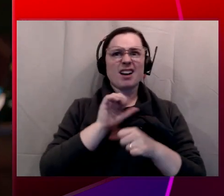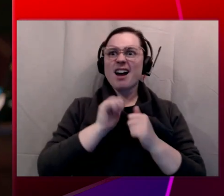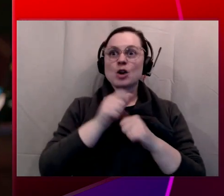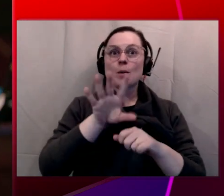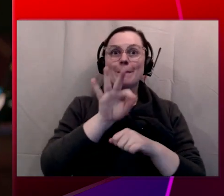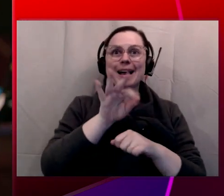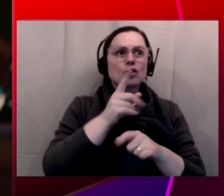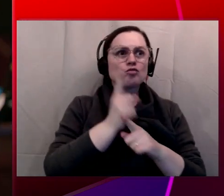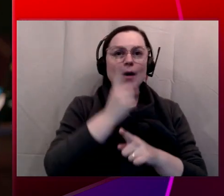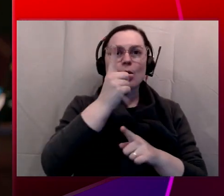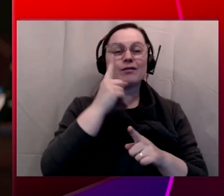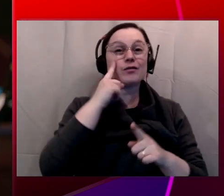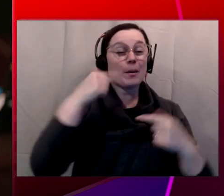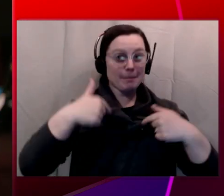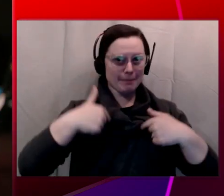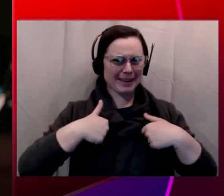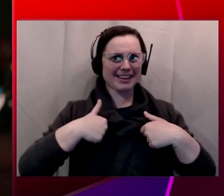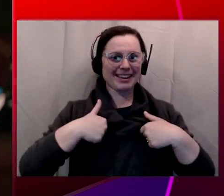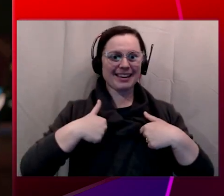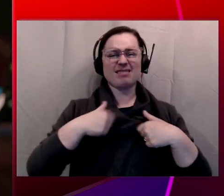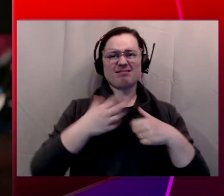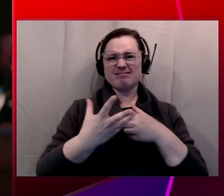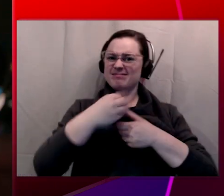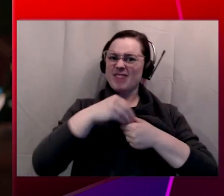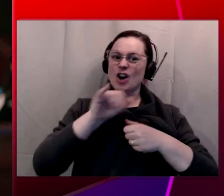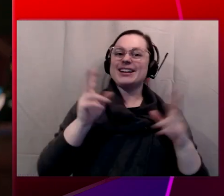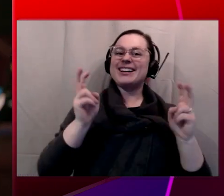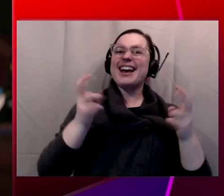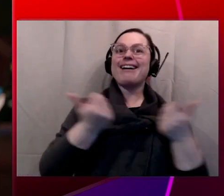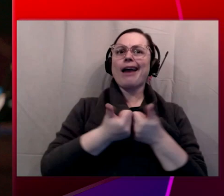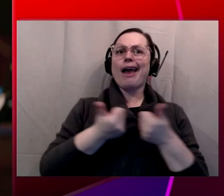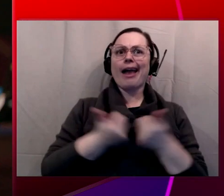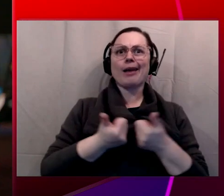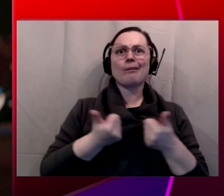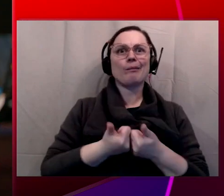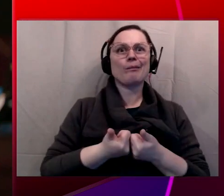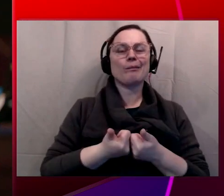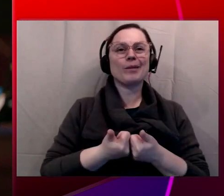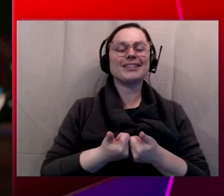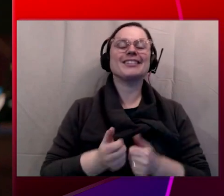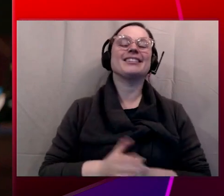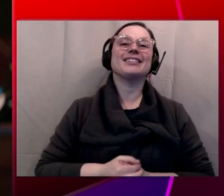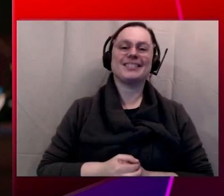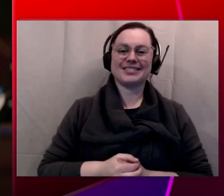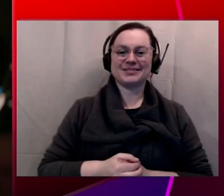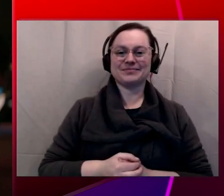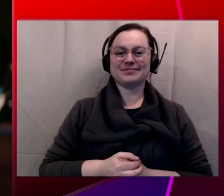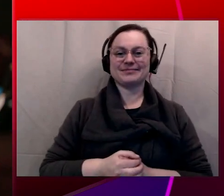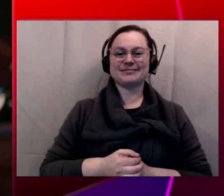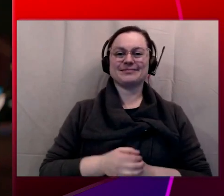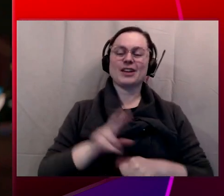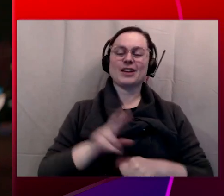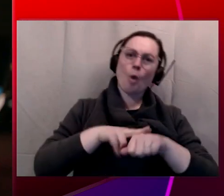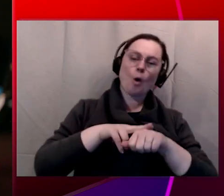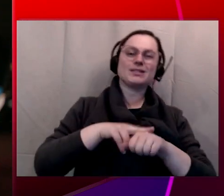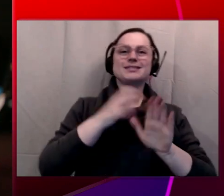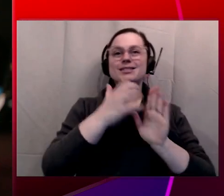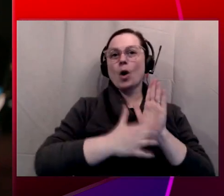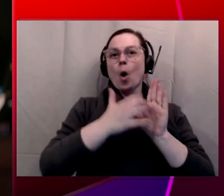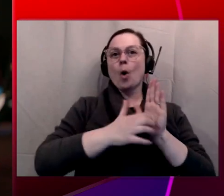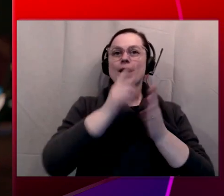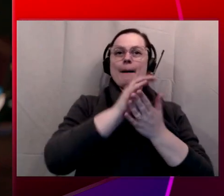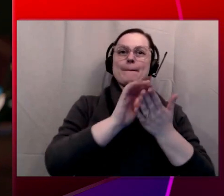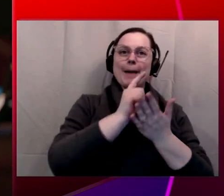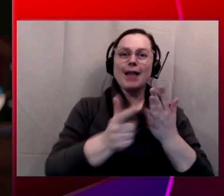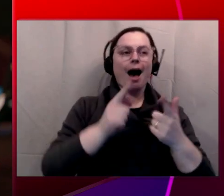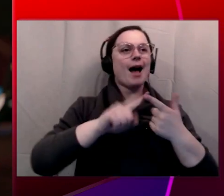me, part of the game. And of course, like code pipeline, code build, all